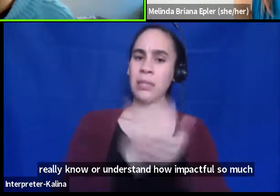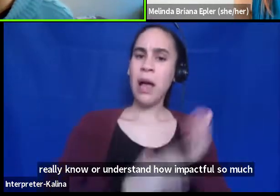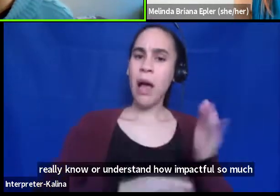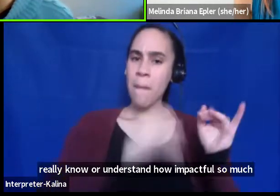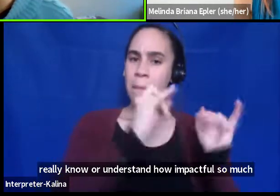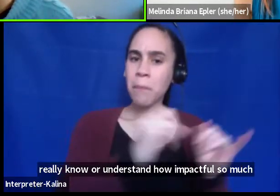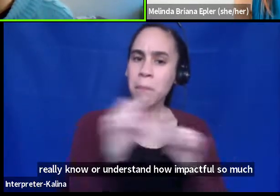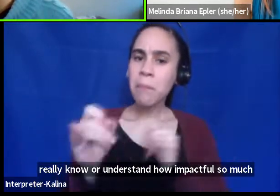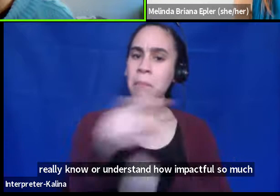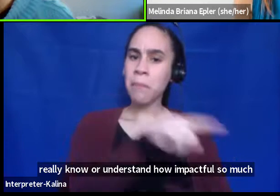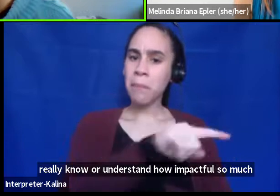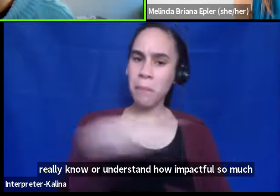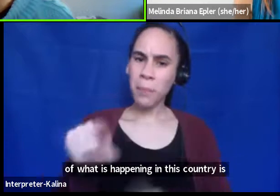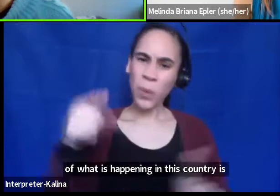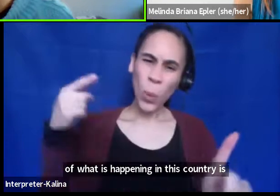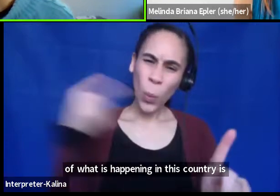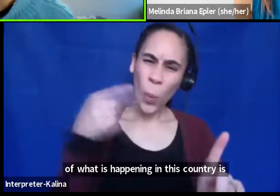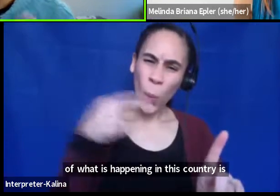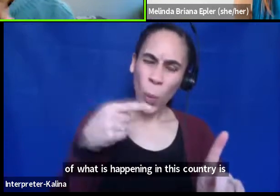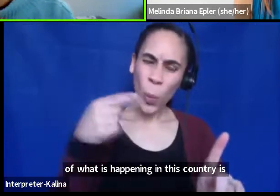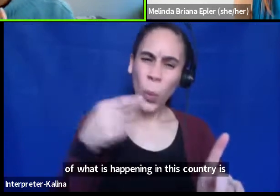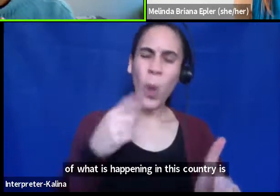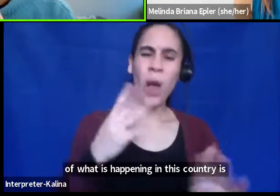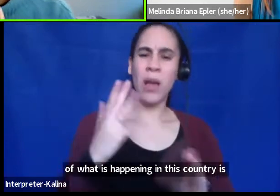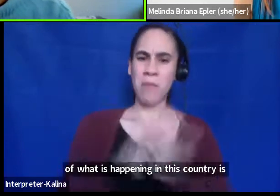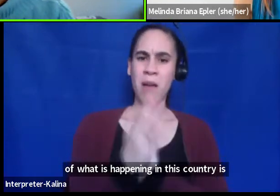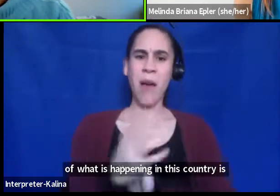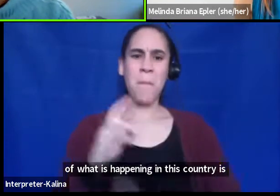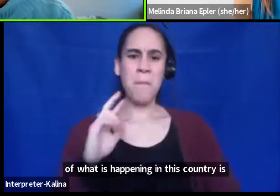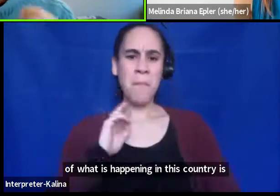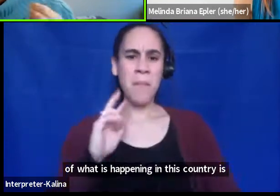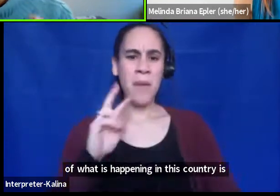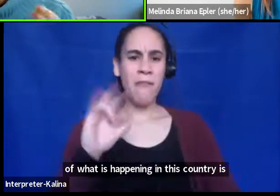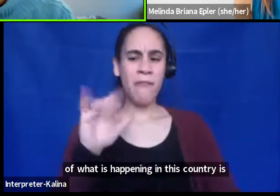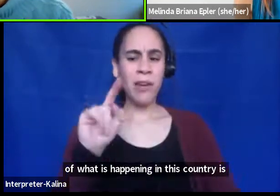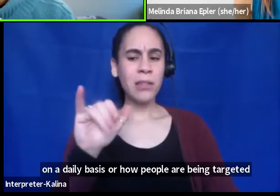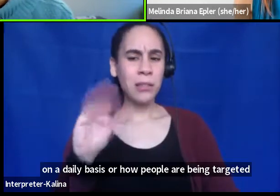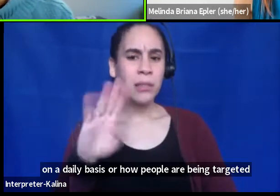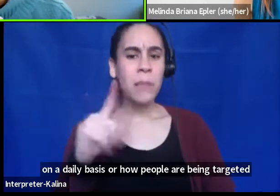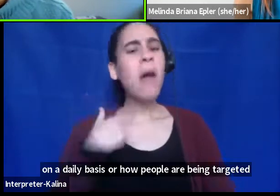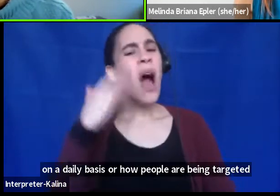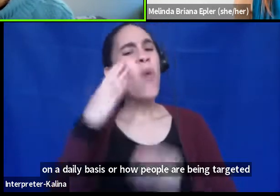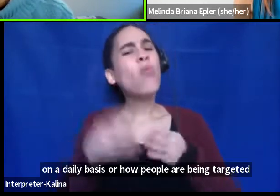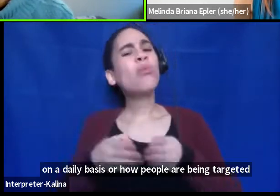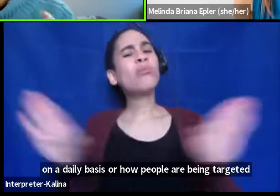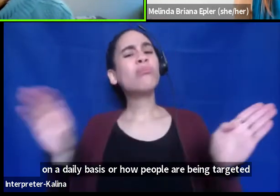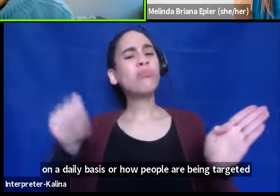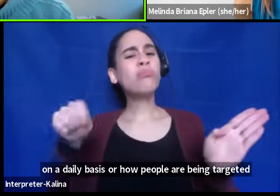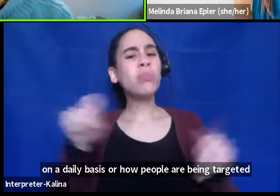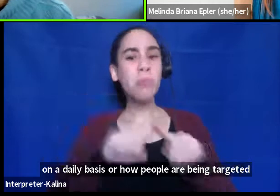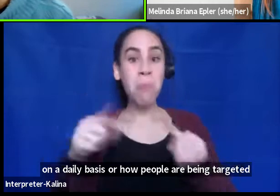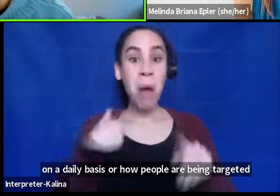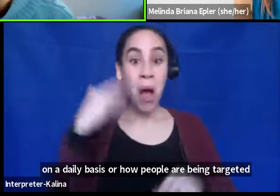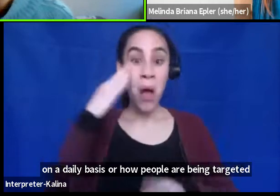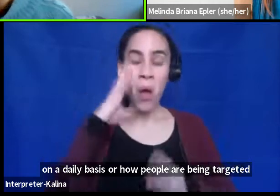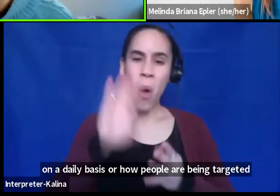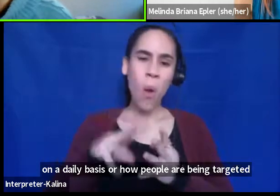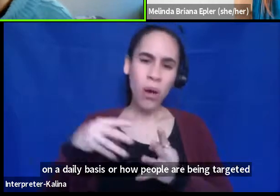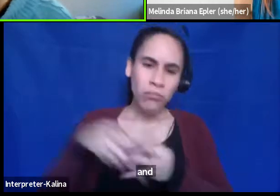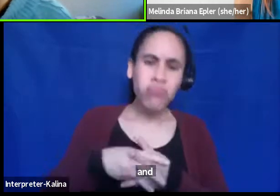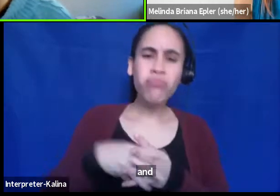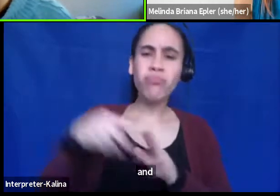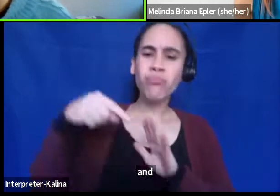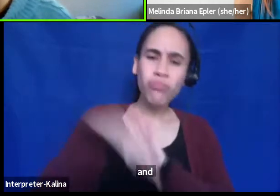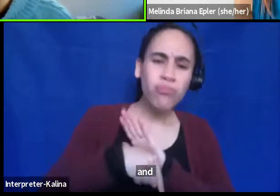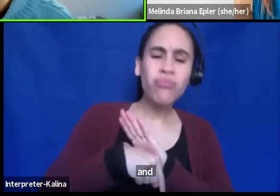being, targeted and victimized. And I sort of knew it in a general way, but I wasn't as present to it. I wasn't as attuned to